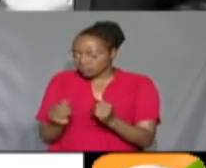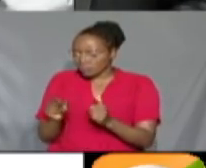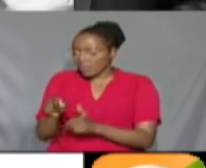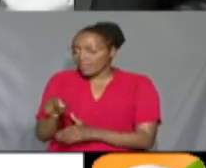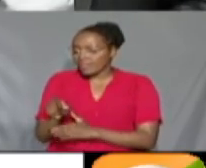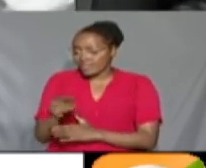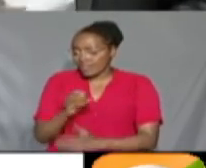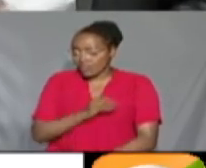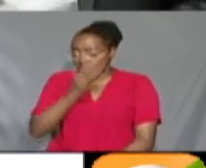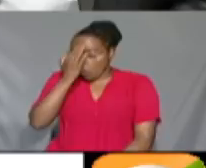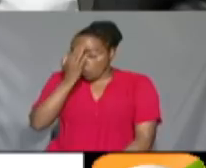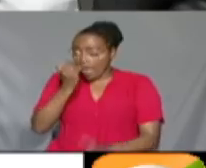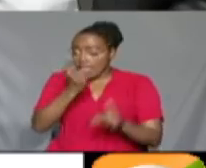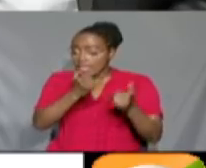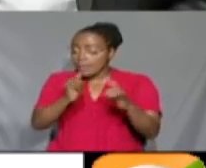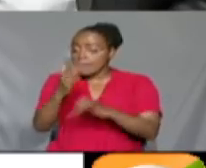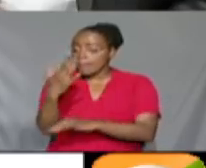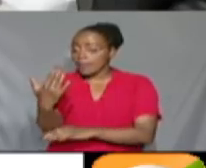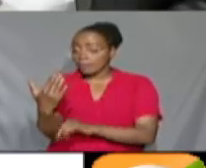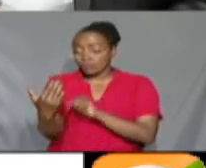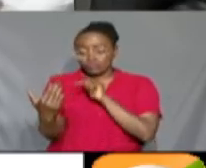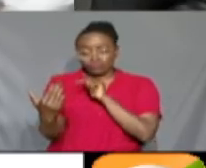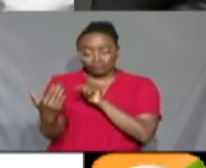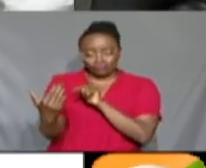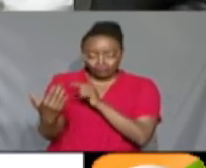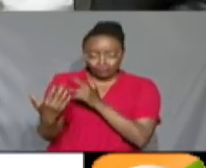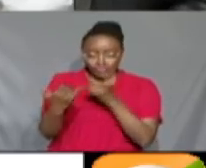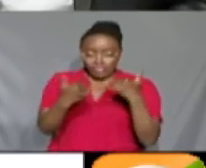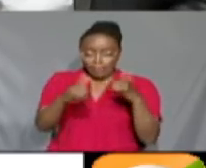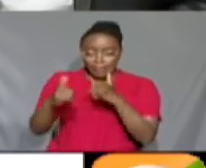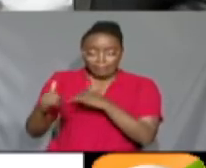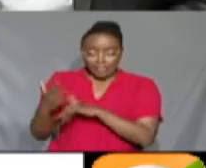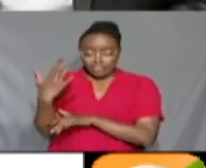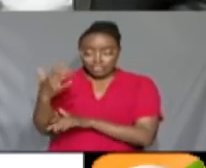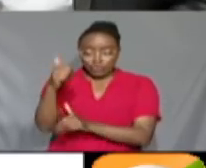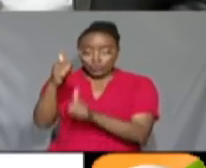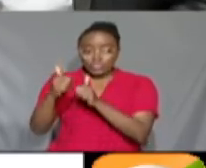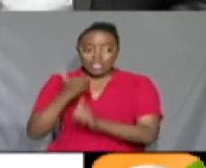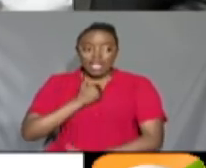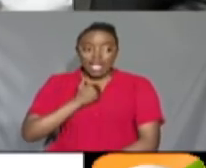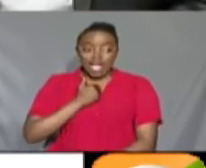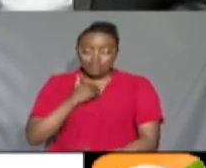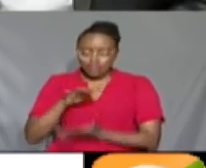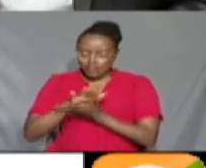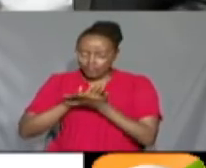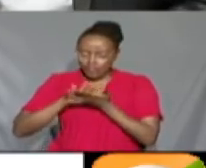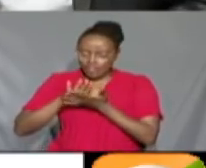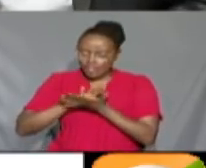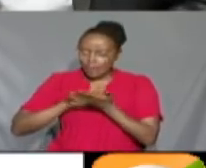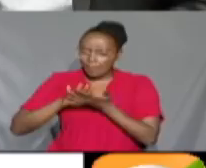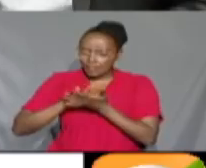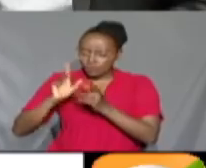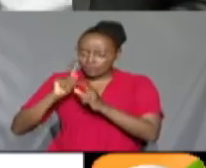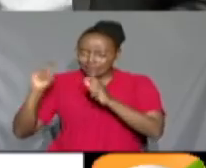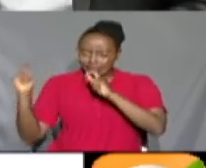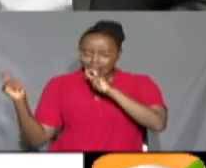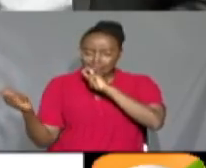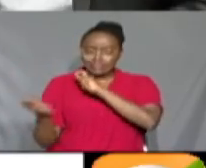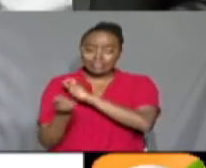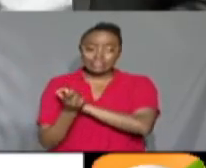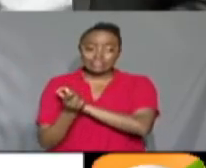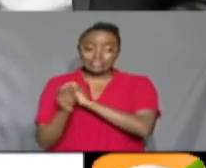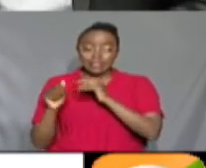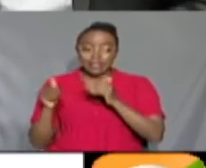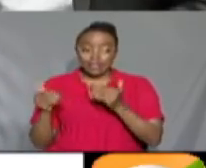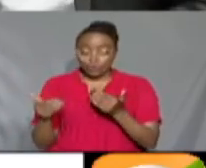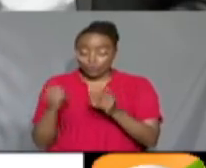because implementing a document of that nature, implementing a document that has such fundamental changes to our way